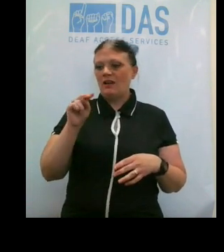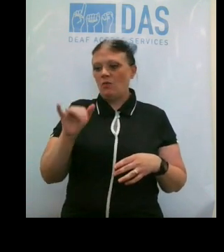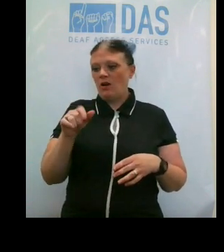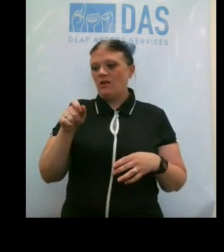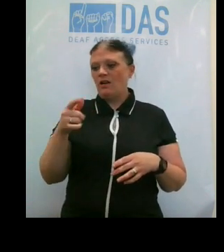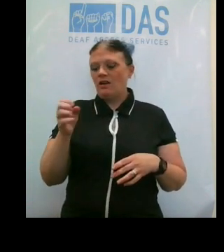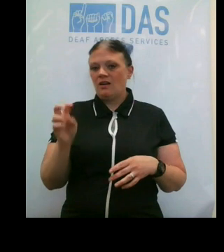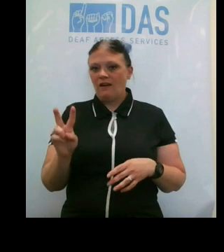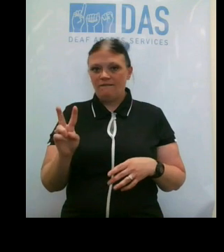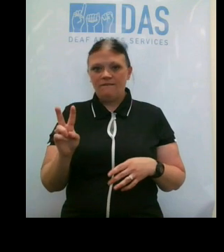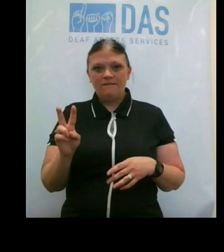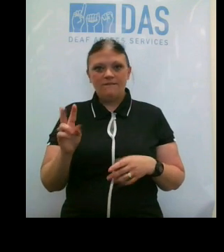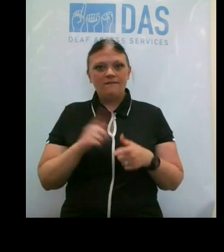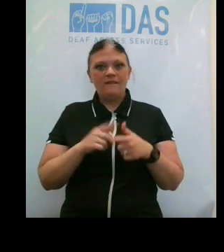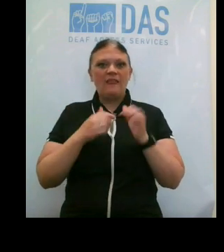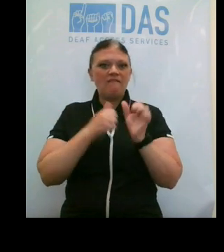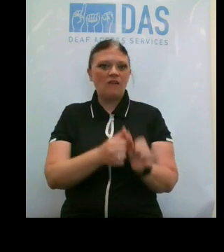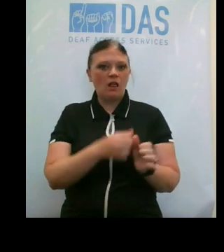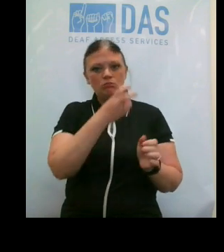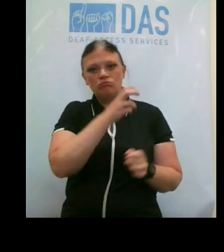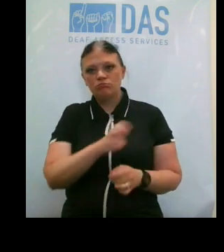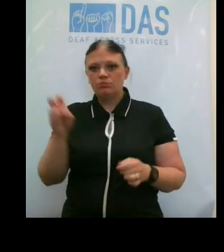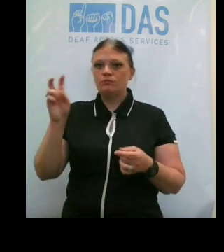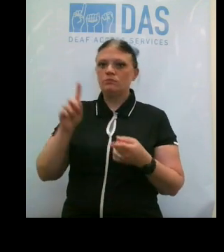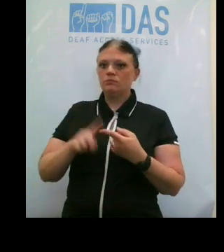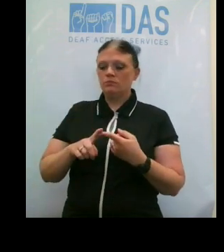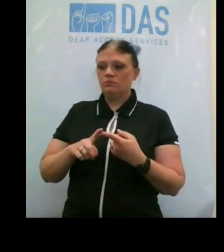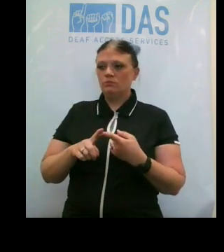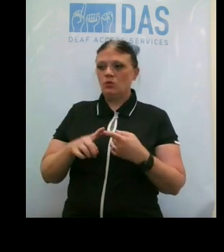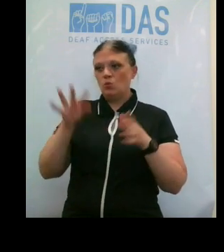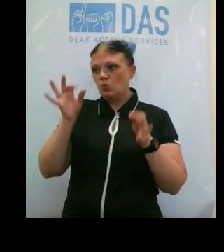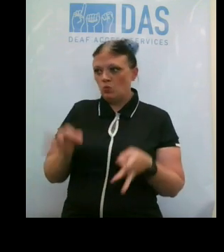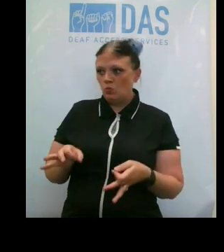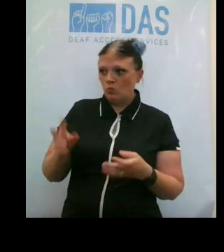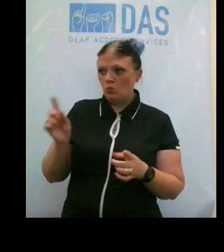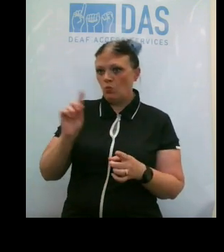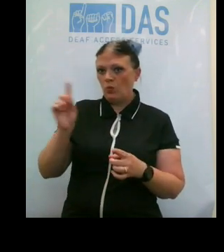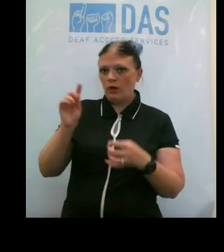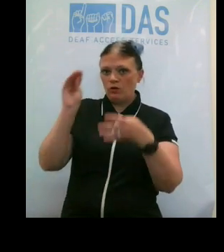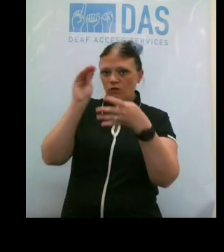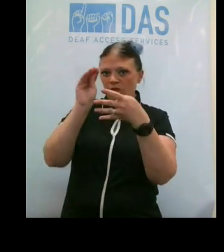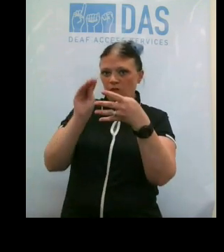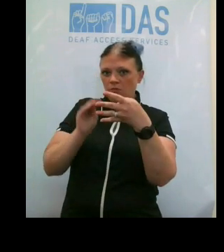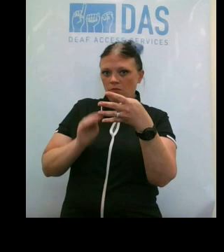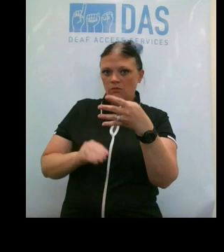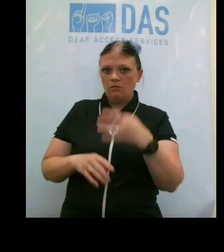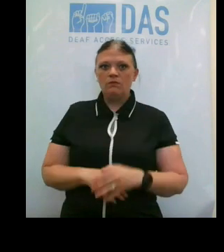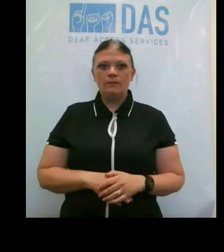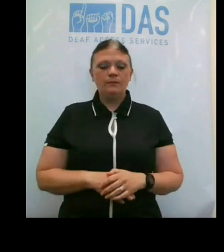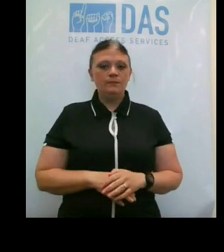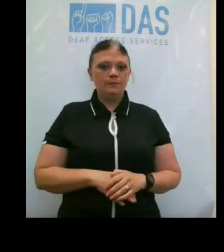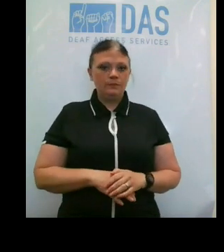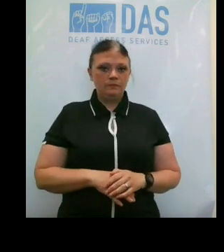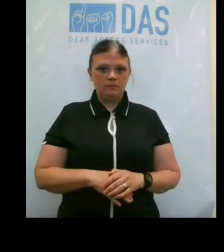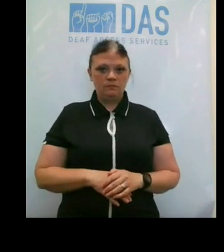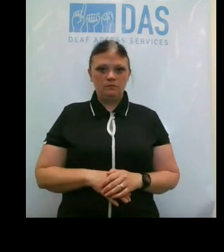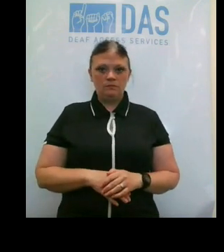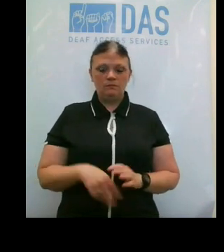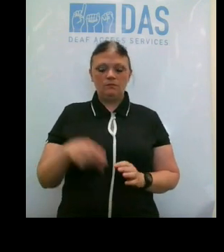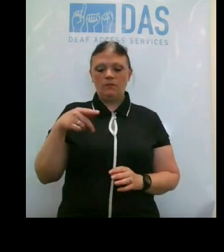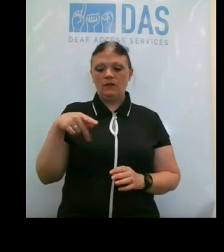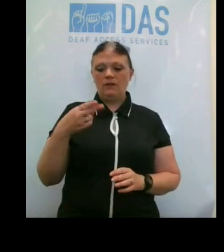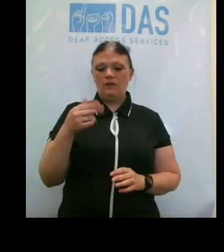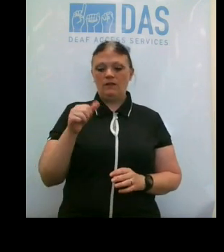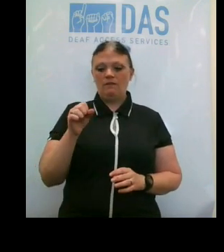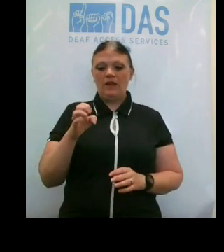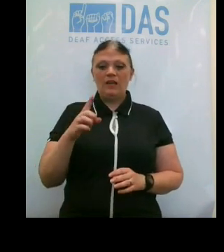businessexpress.ny.gov, and then you follow the link forward to determine where you fall in that situation. As we noted, phase 1 is